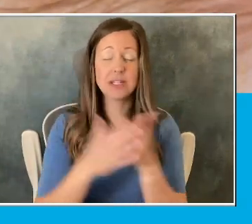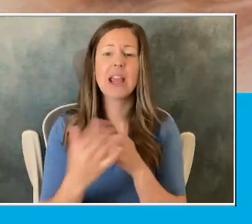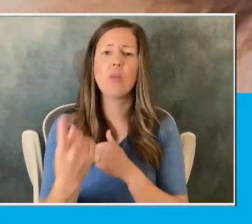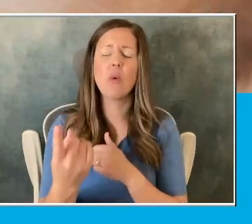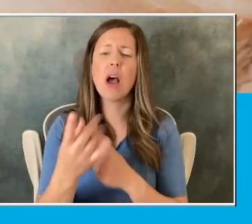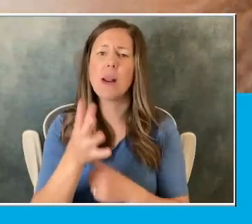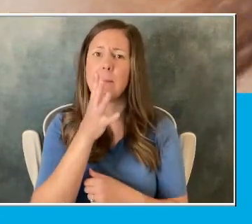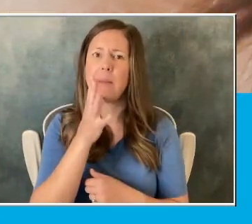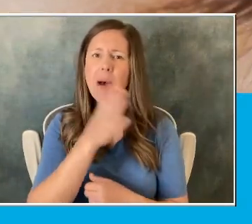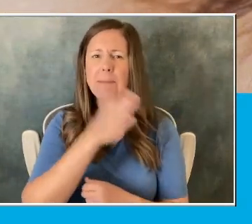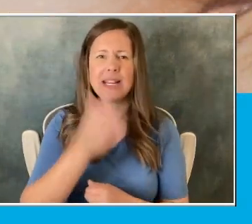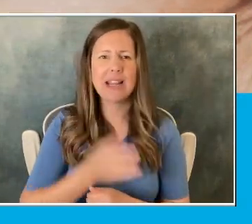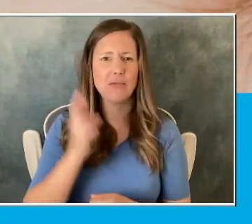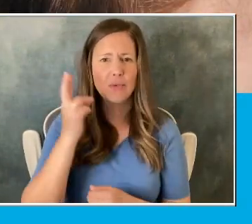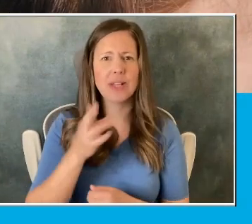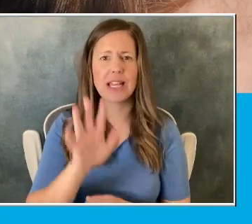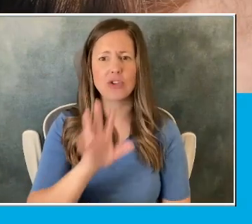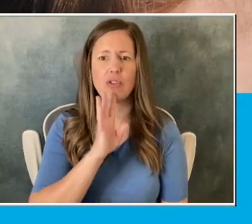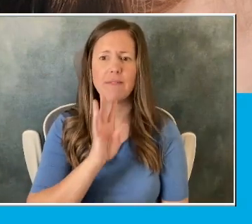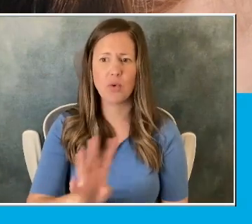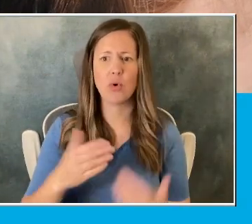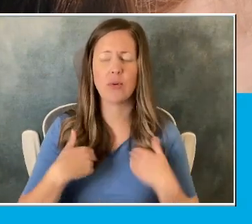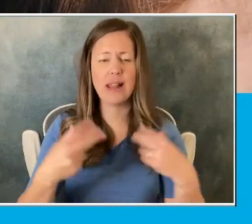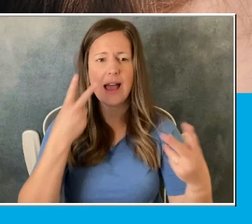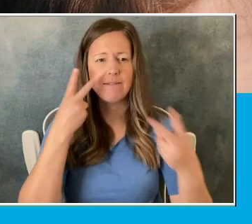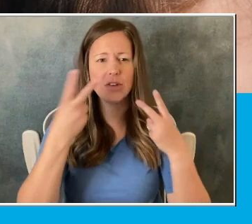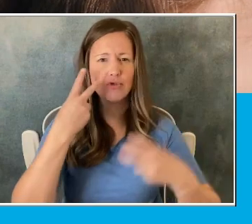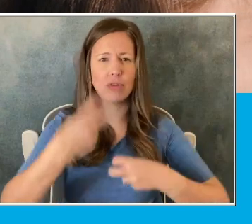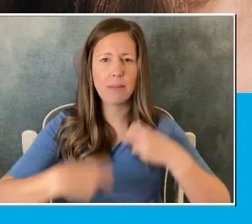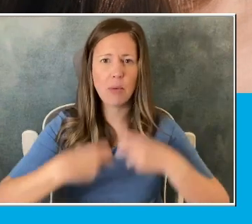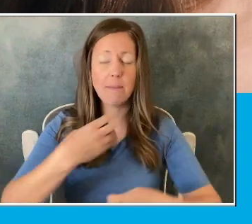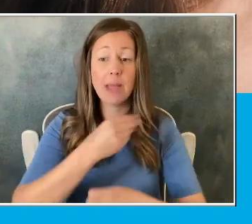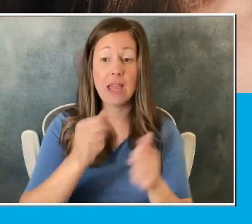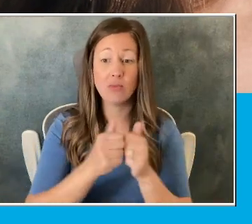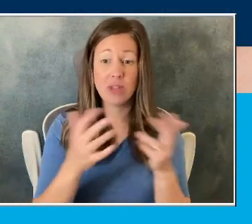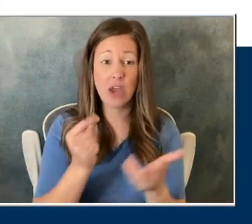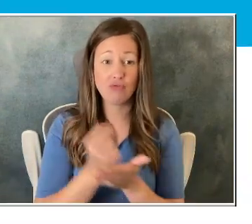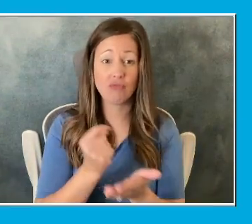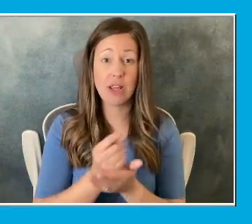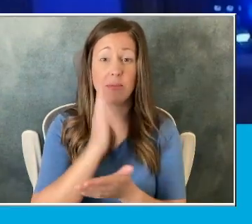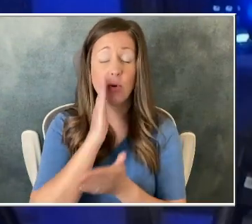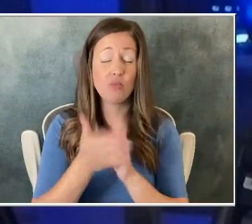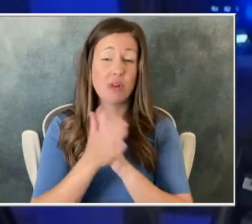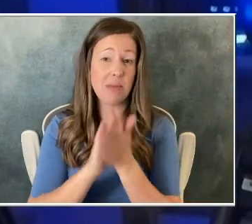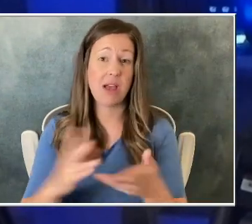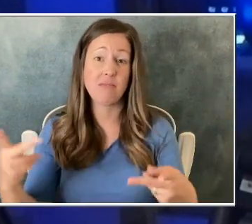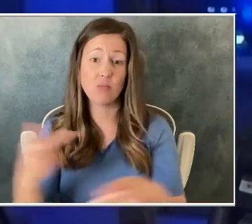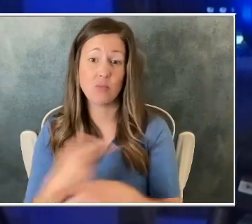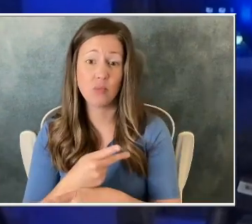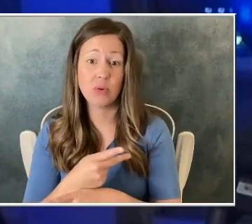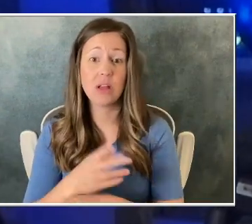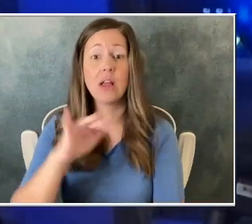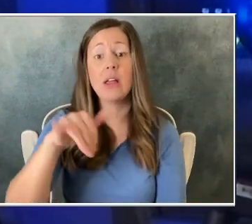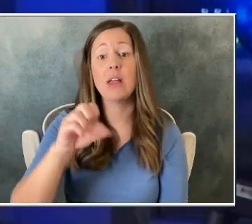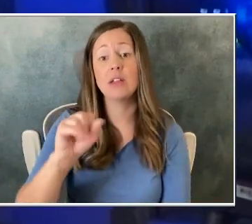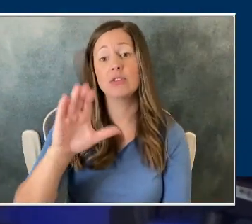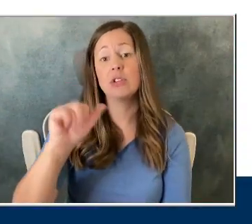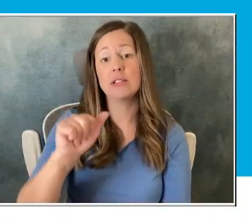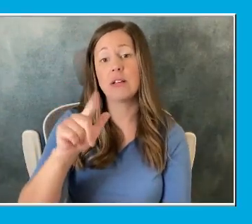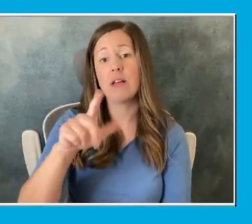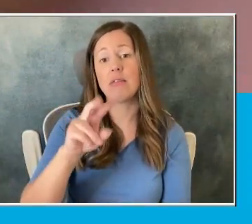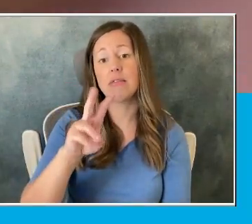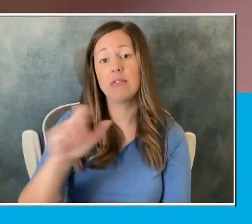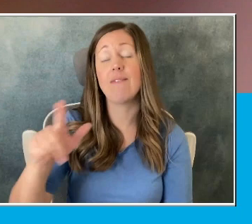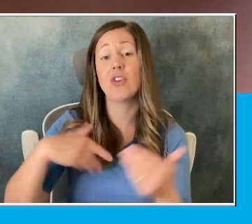her 4-year-old had a vision problem, and without treatment, it would have gotten much worse. I'm Jessica Lovell on the next Morning Medical